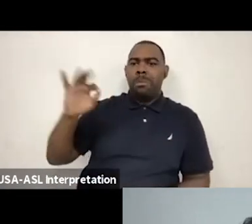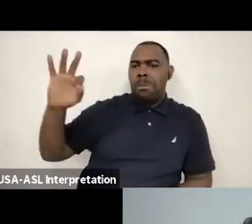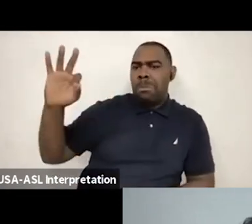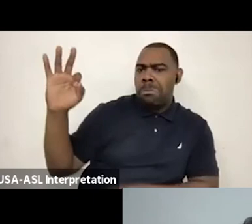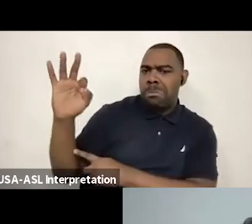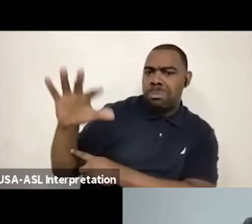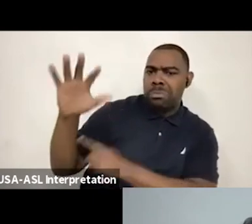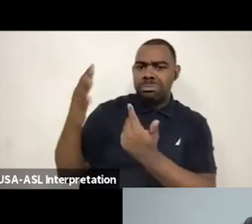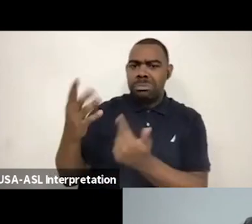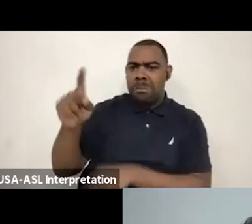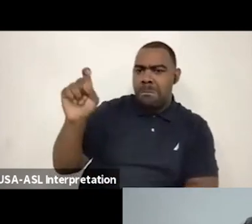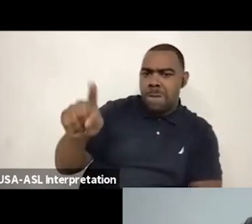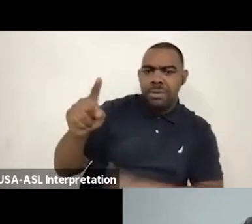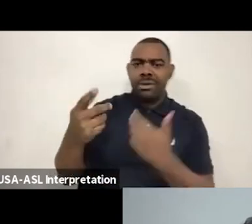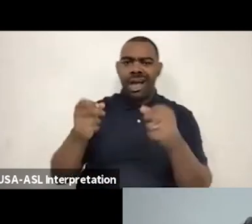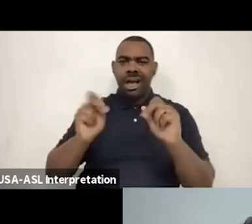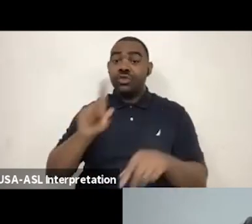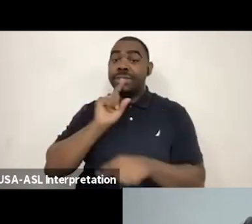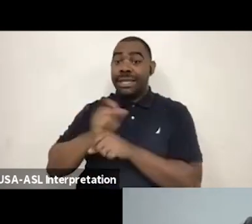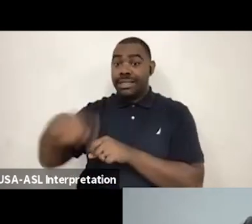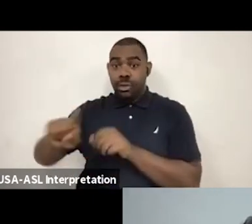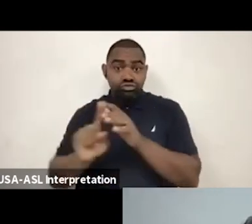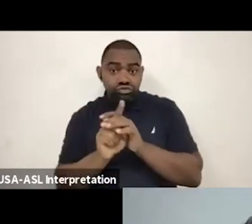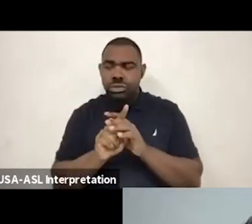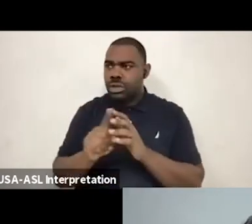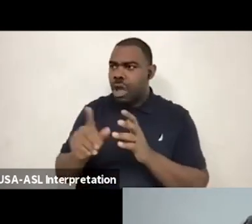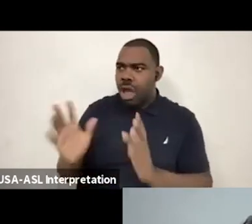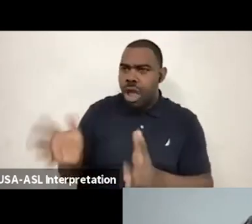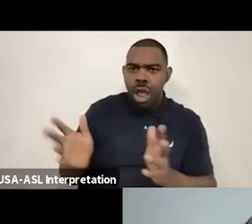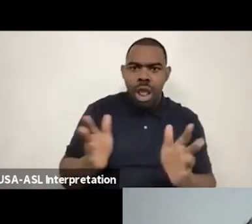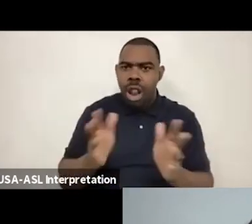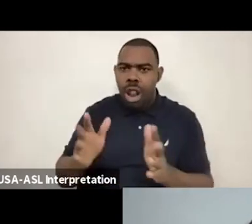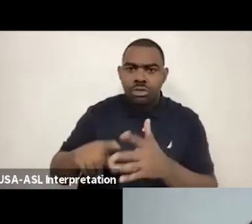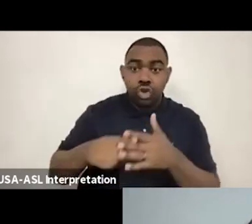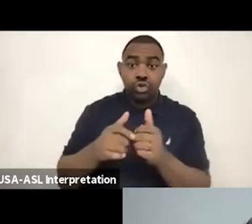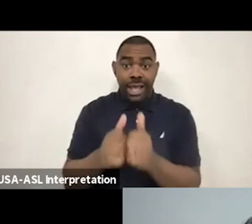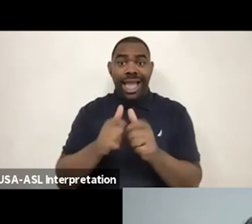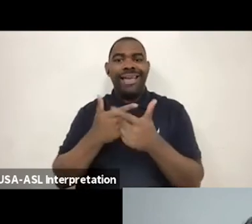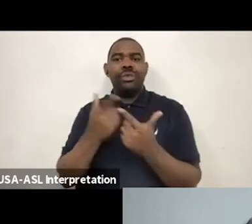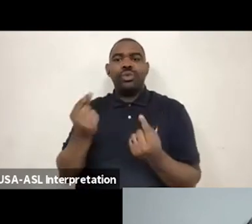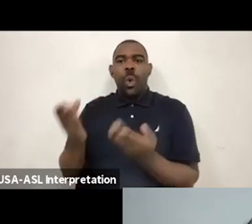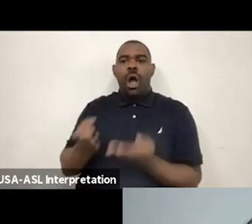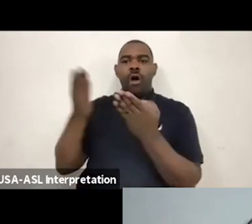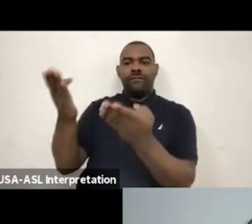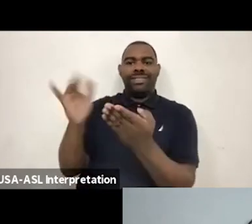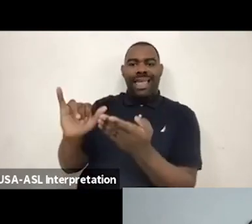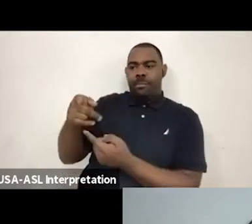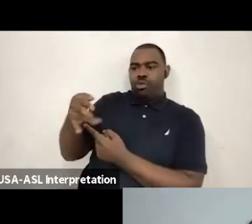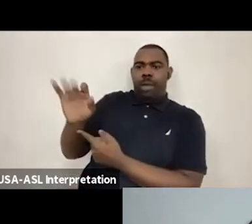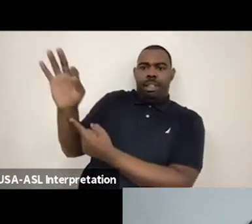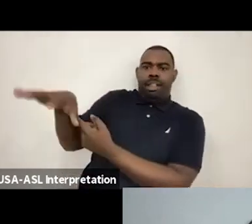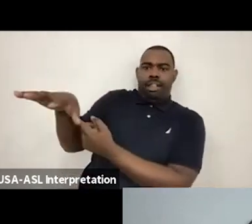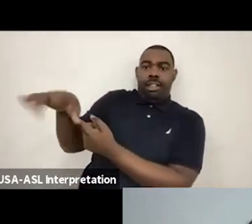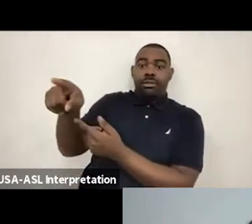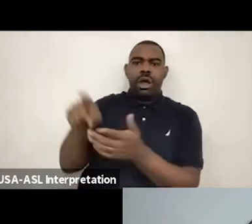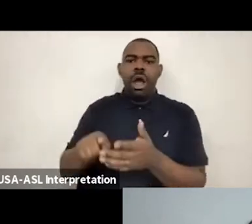an opportunity. So, and they would come on and talk, and folks would talk and be together, but then they would offer up an art